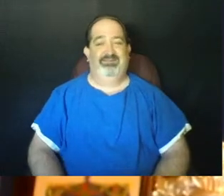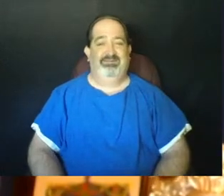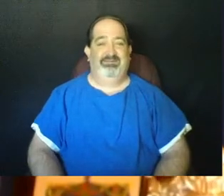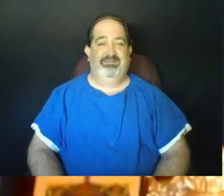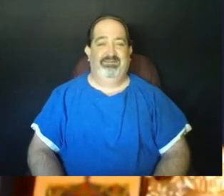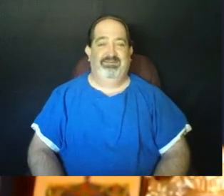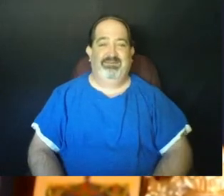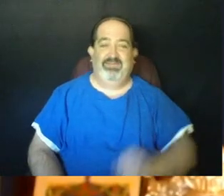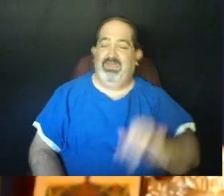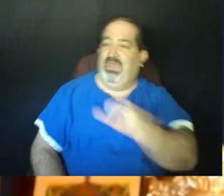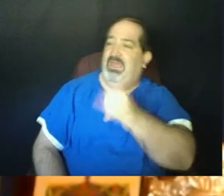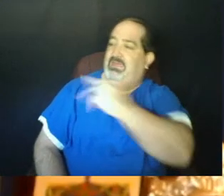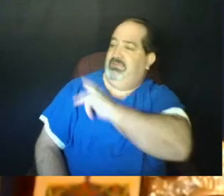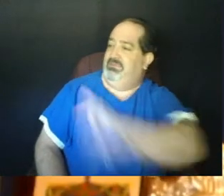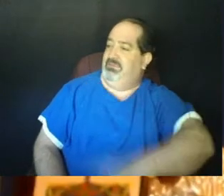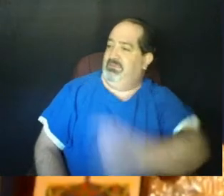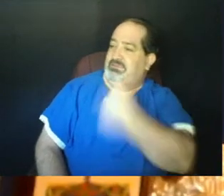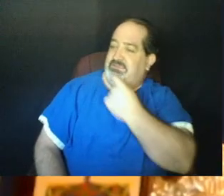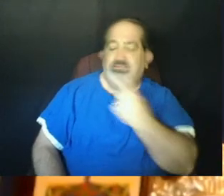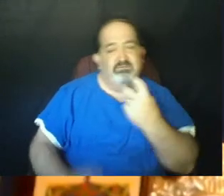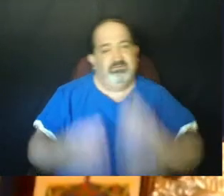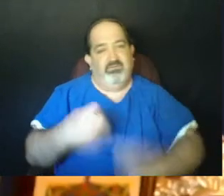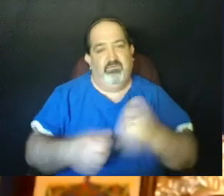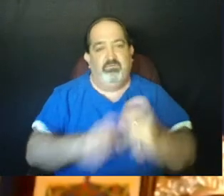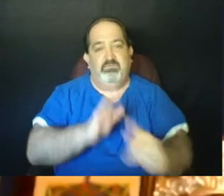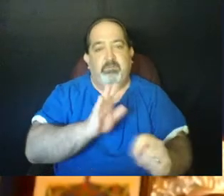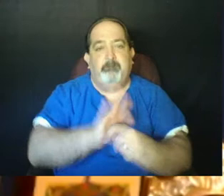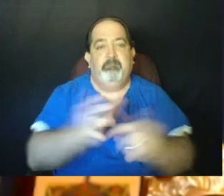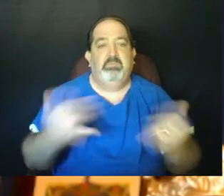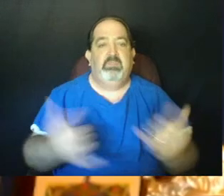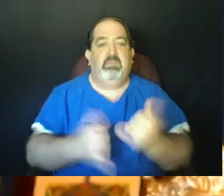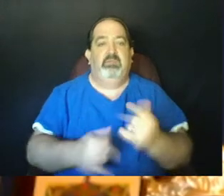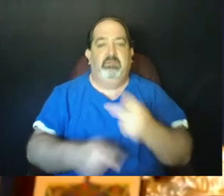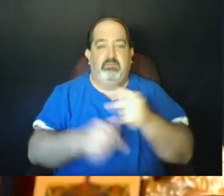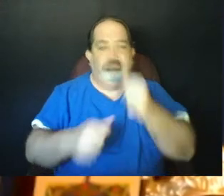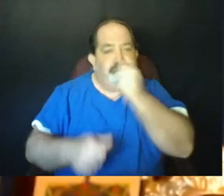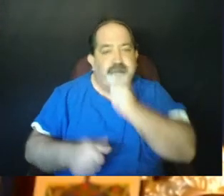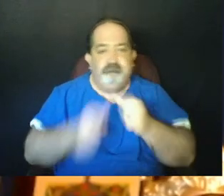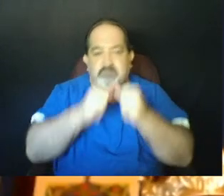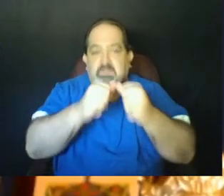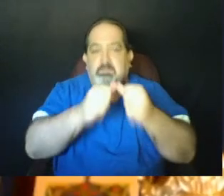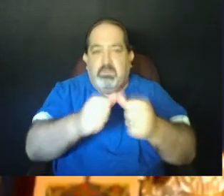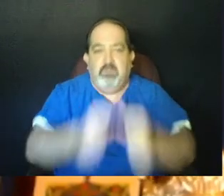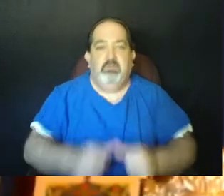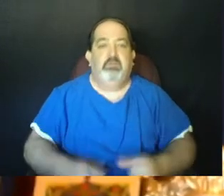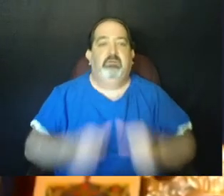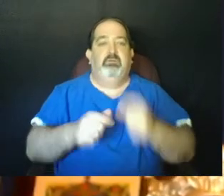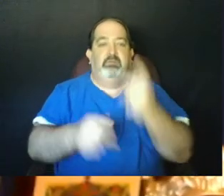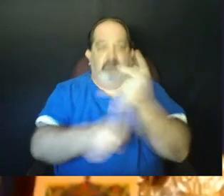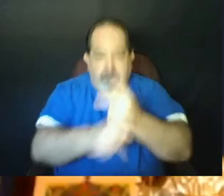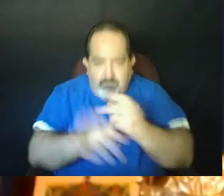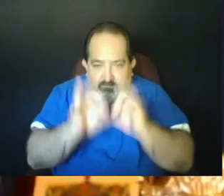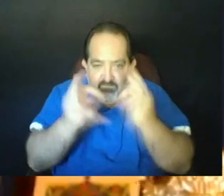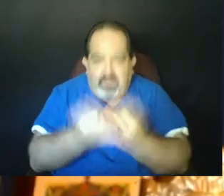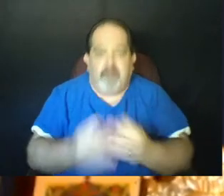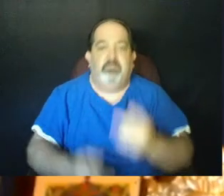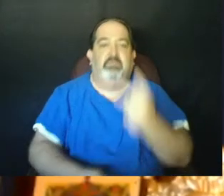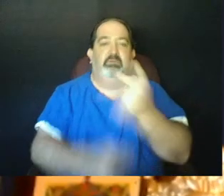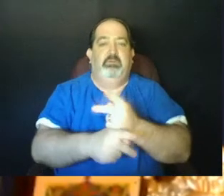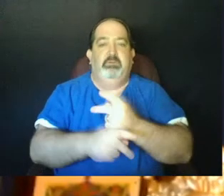As His Majesty said, it is tough times right now. Stay resilient, stay family, stay